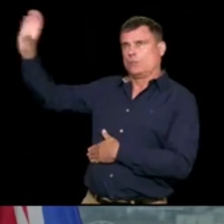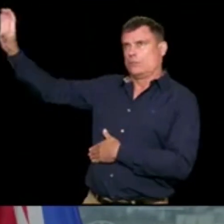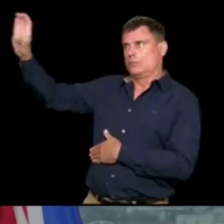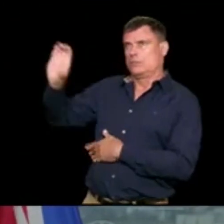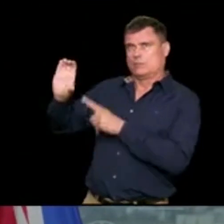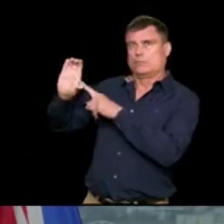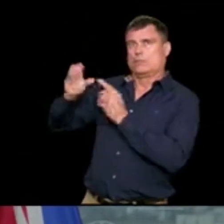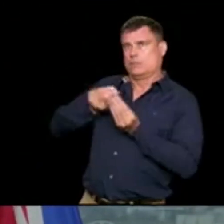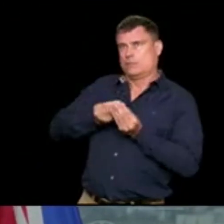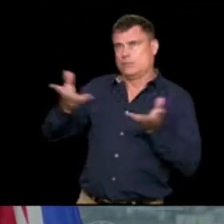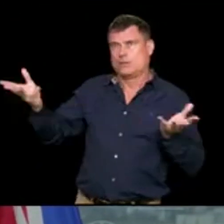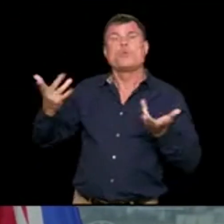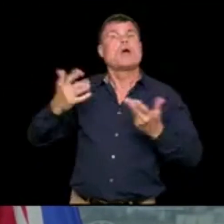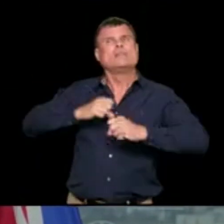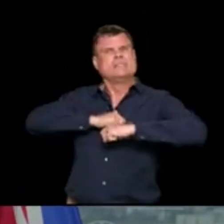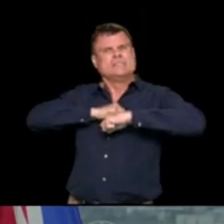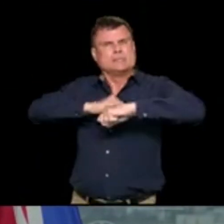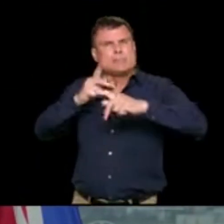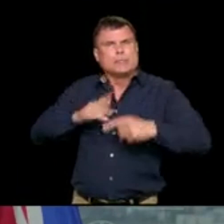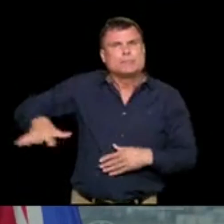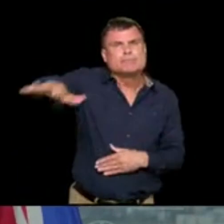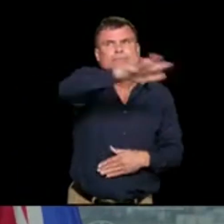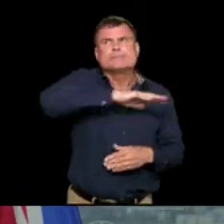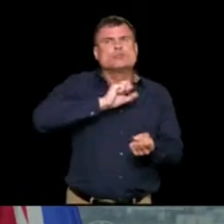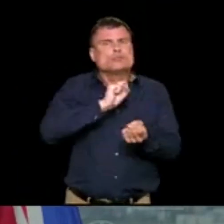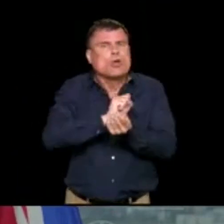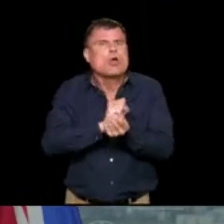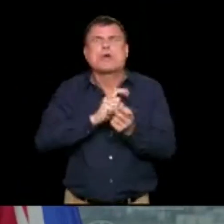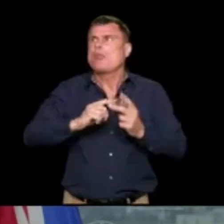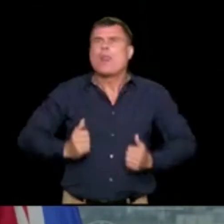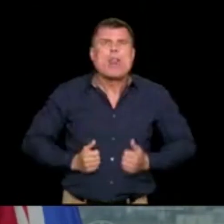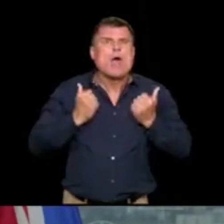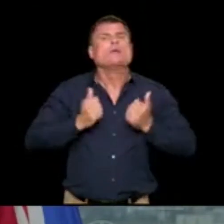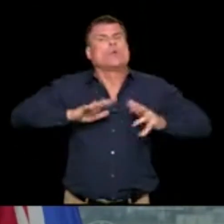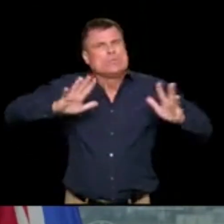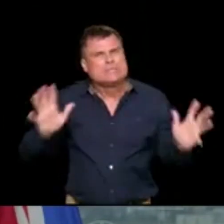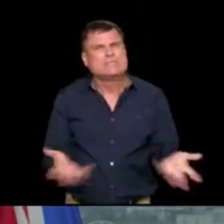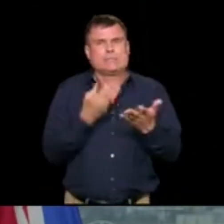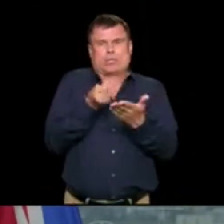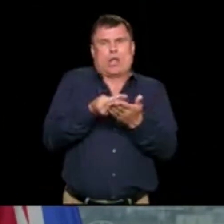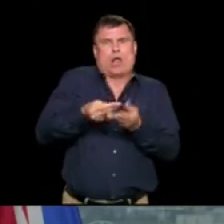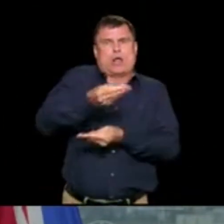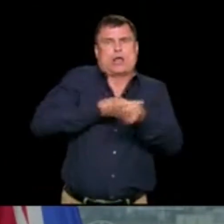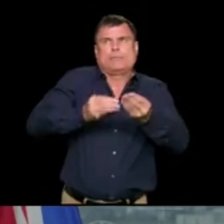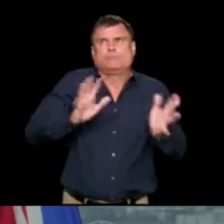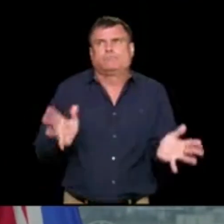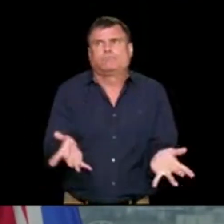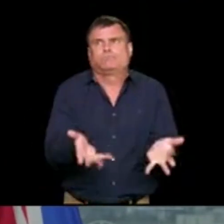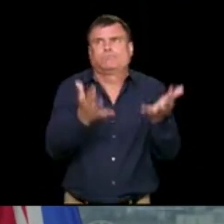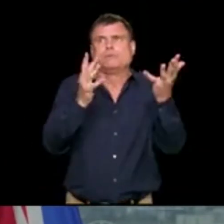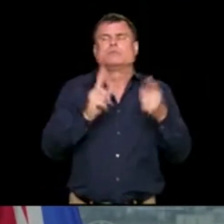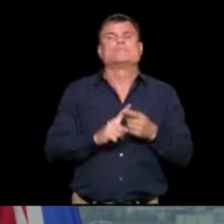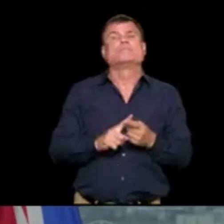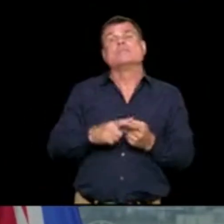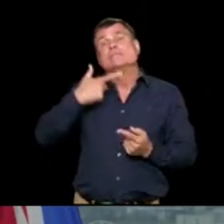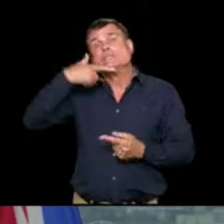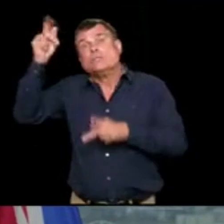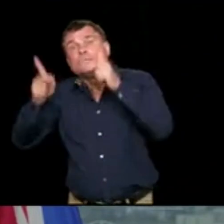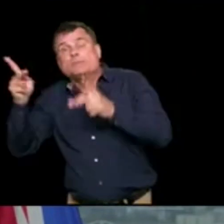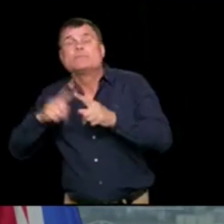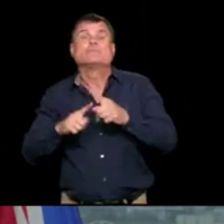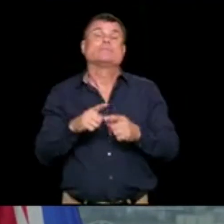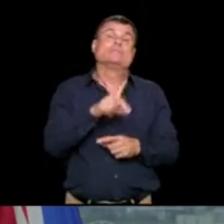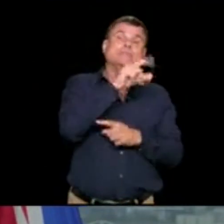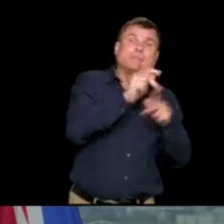government in protecting the health of Canadians, getting people back to work, and protecting the most vulnerable populations. It